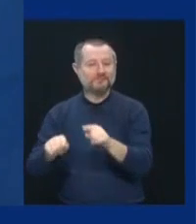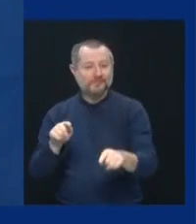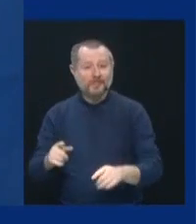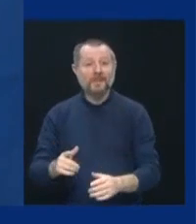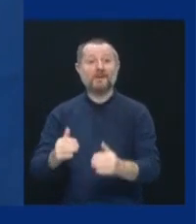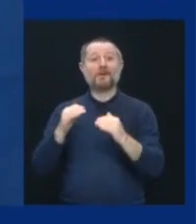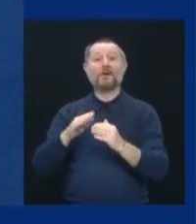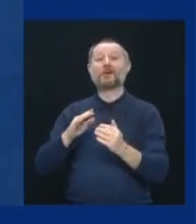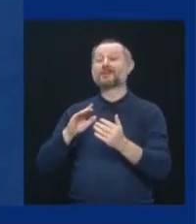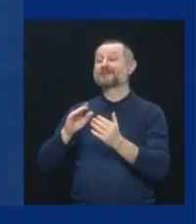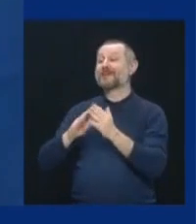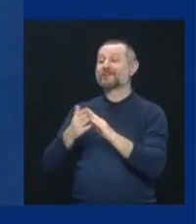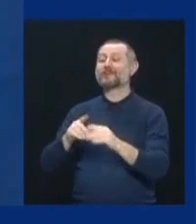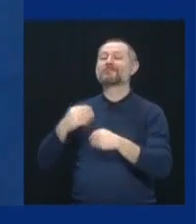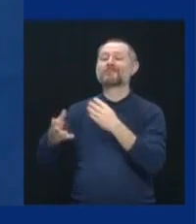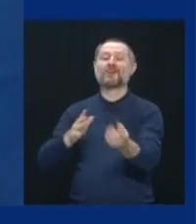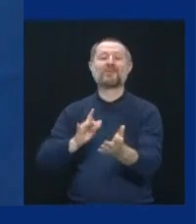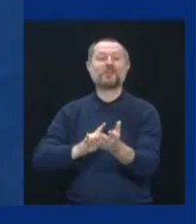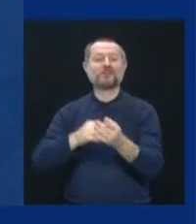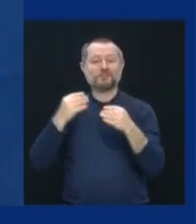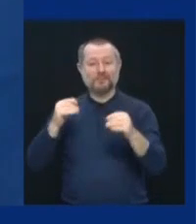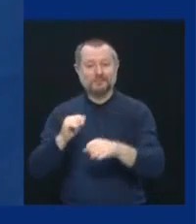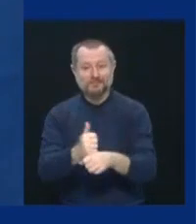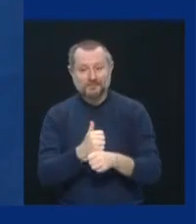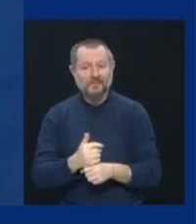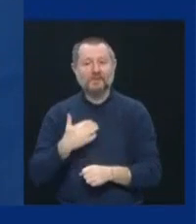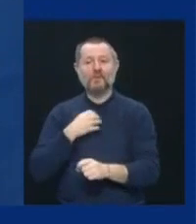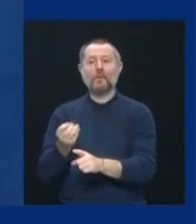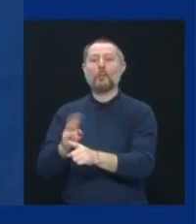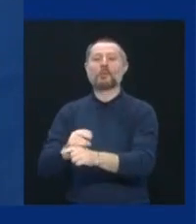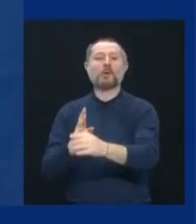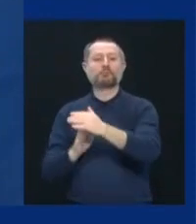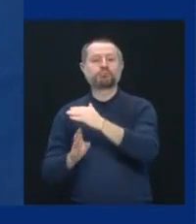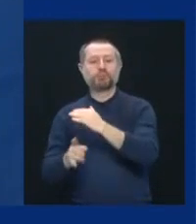and locals set up mass vaccination sites.